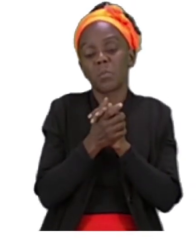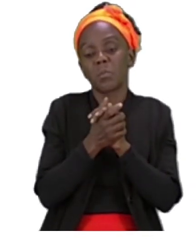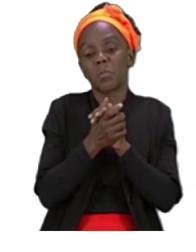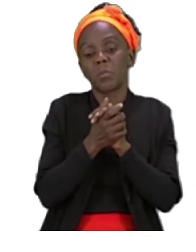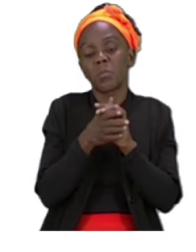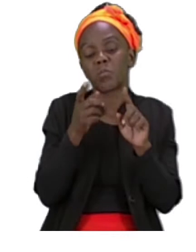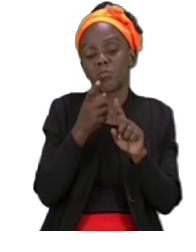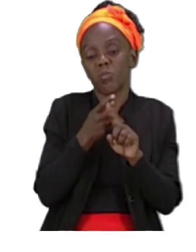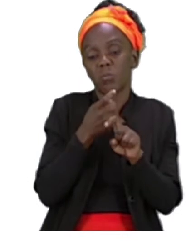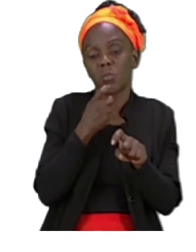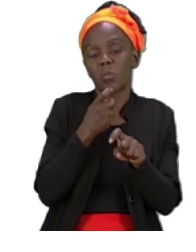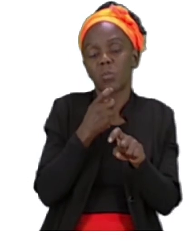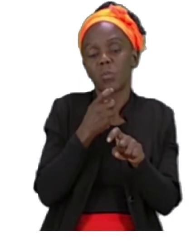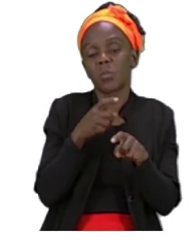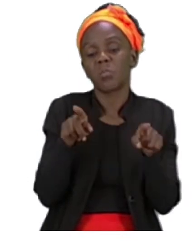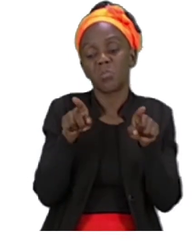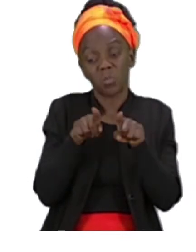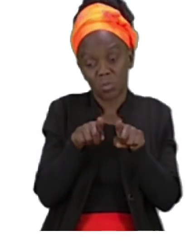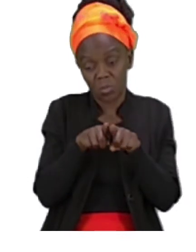Or it is different?